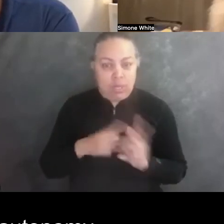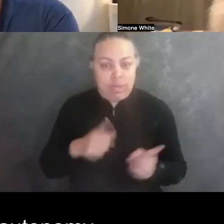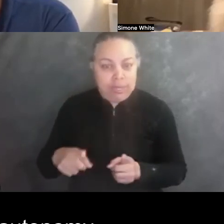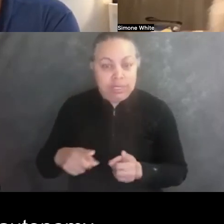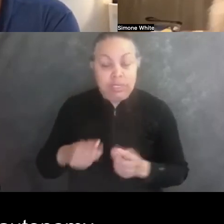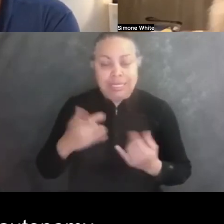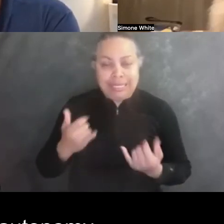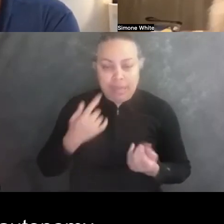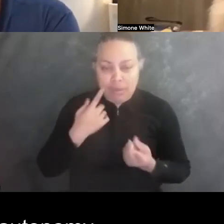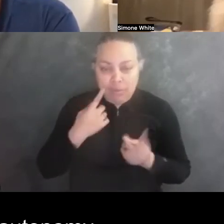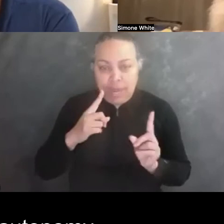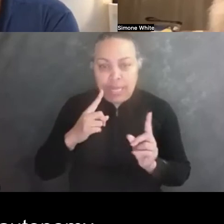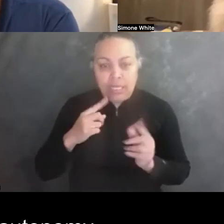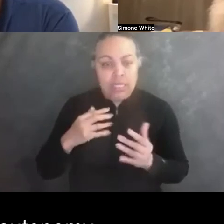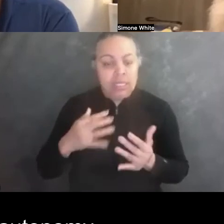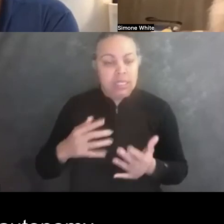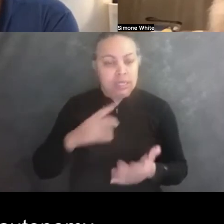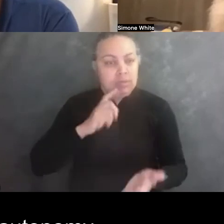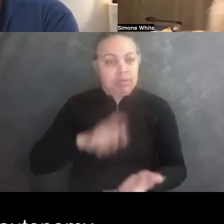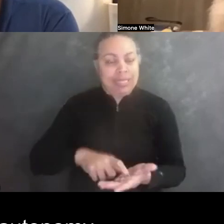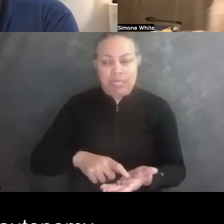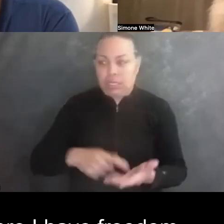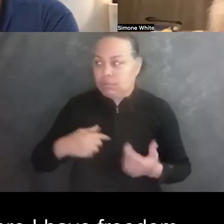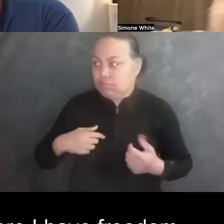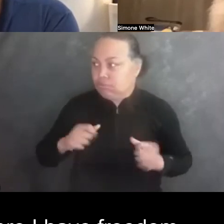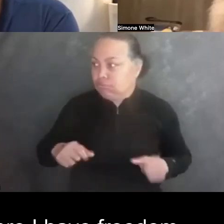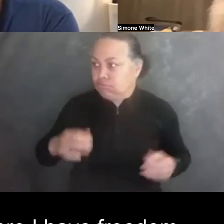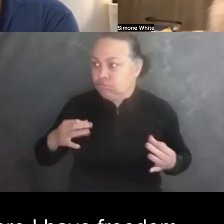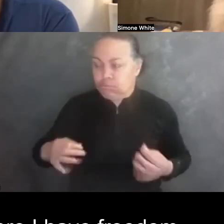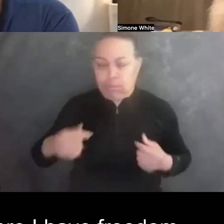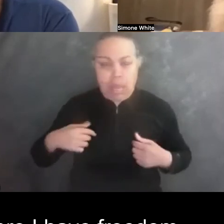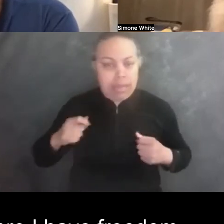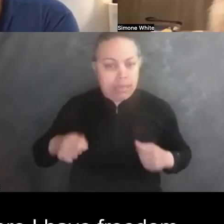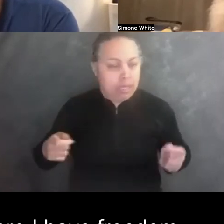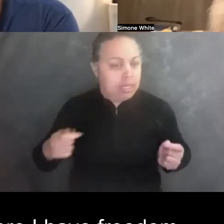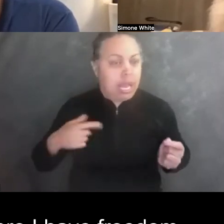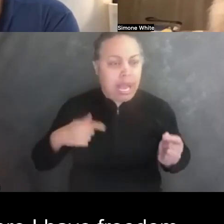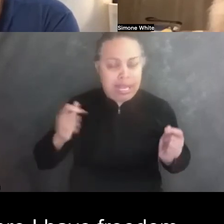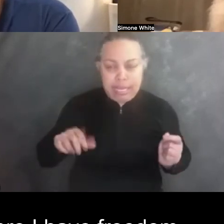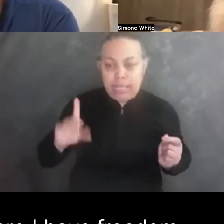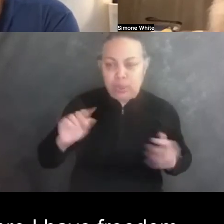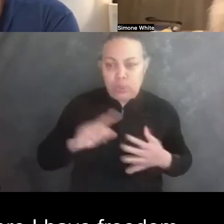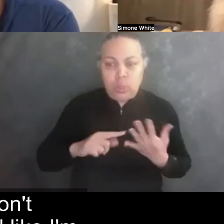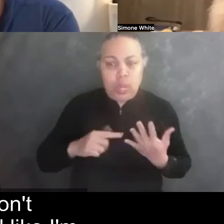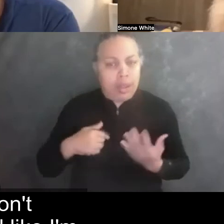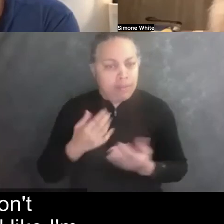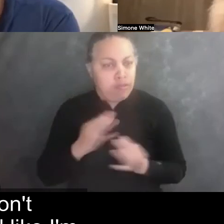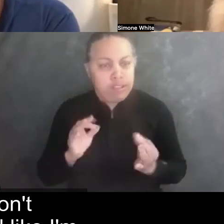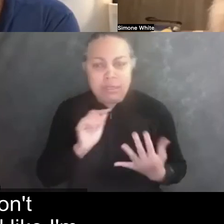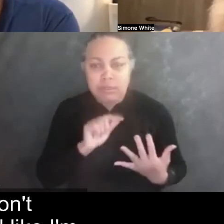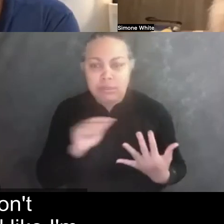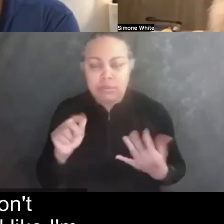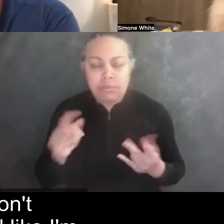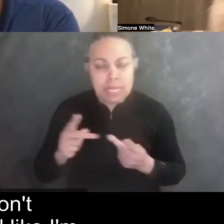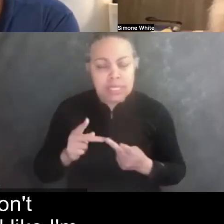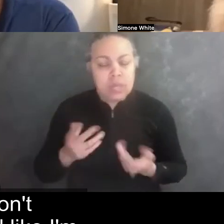to recognize my autonomy, recognize the spaces where I have freedom,